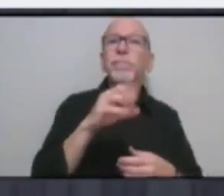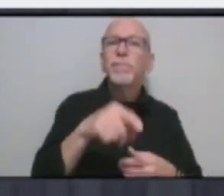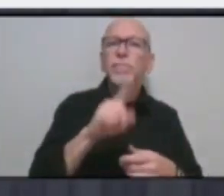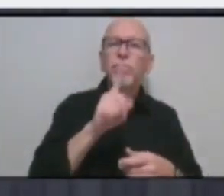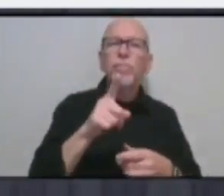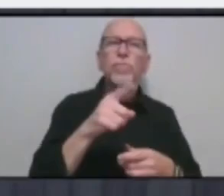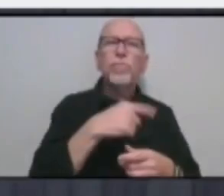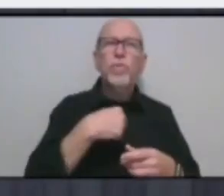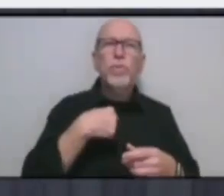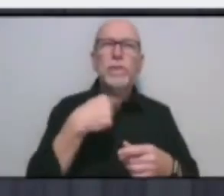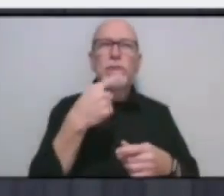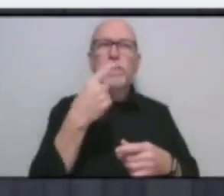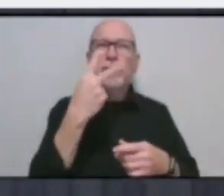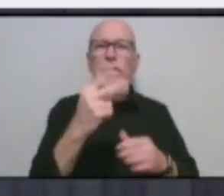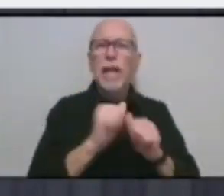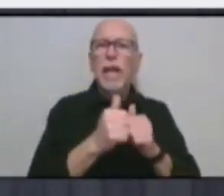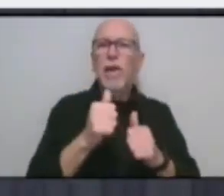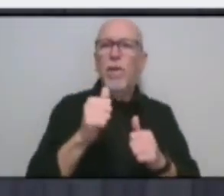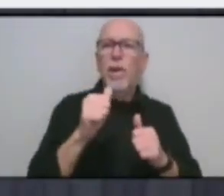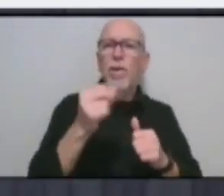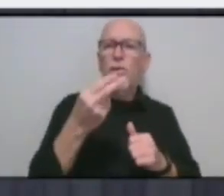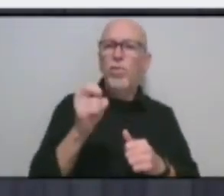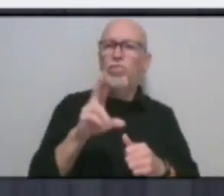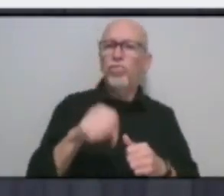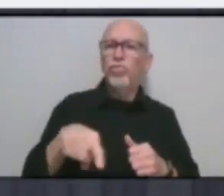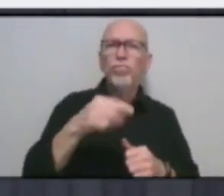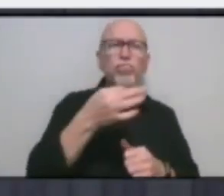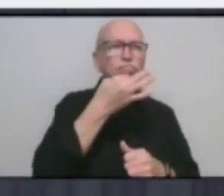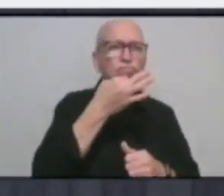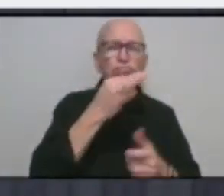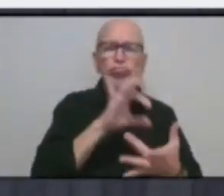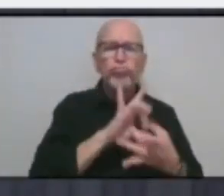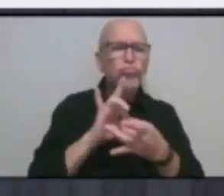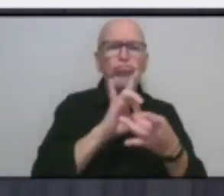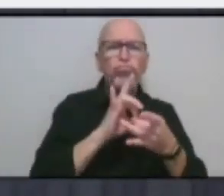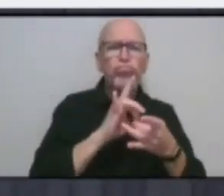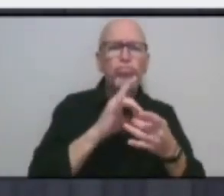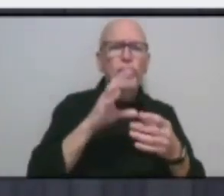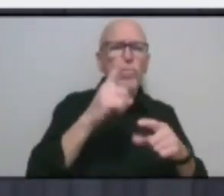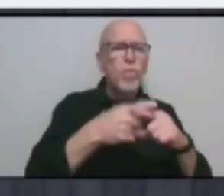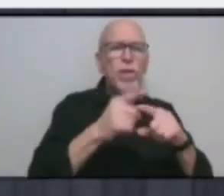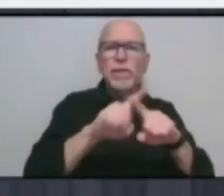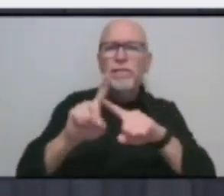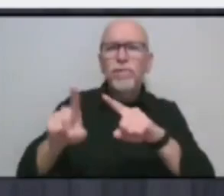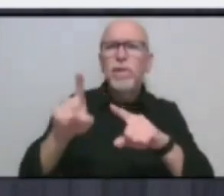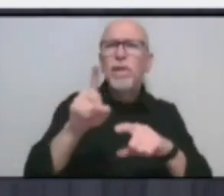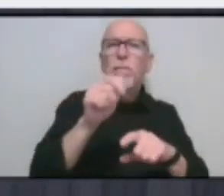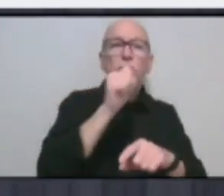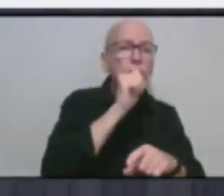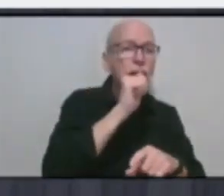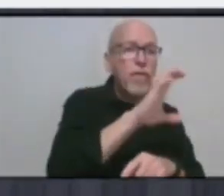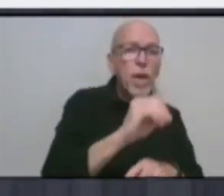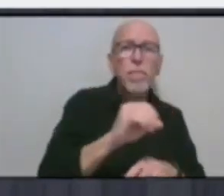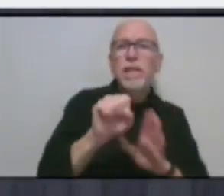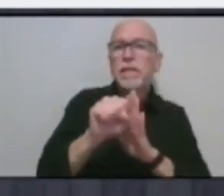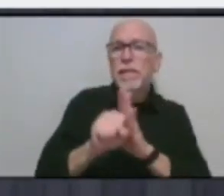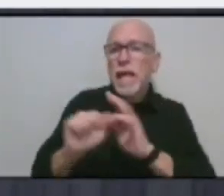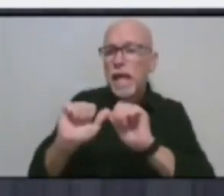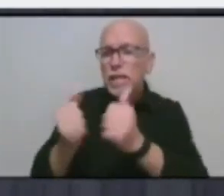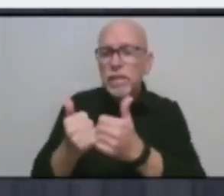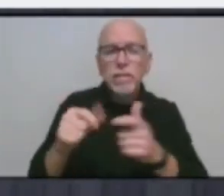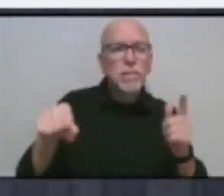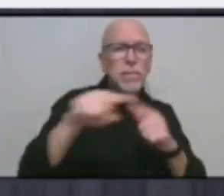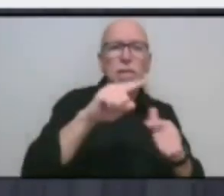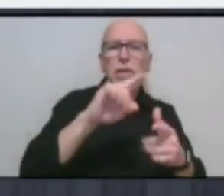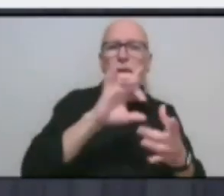to mobilize quickly and to coordinate across multiple state agencies and private organizations to support the